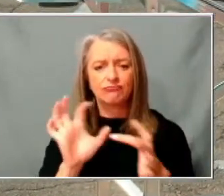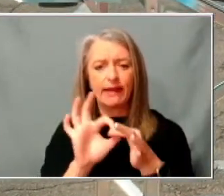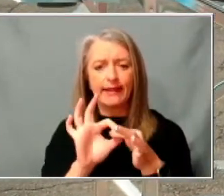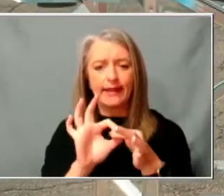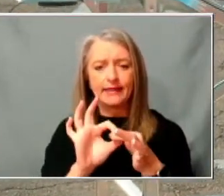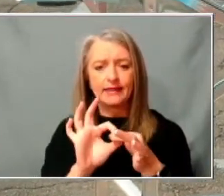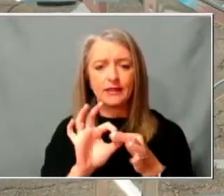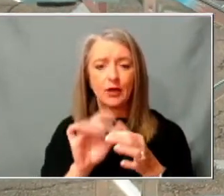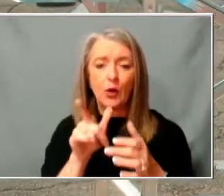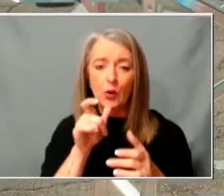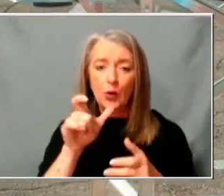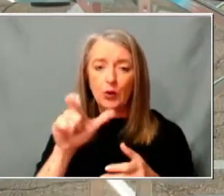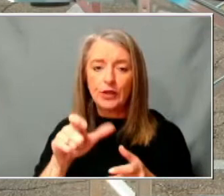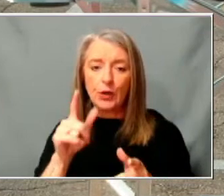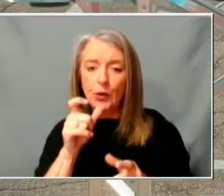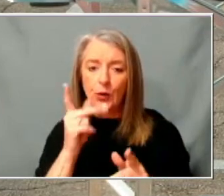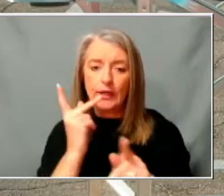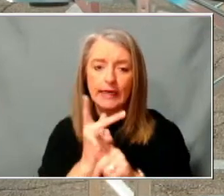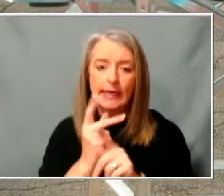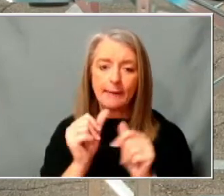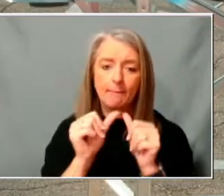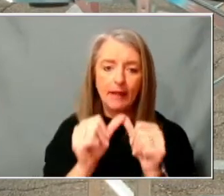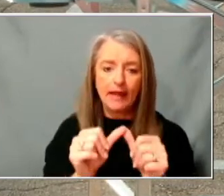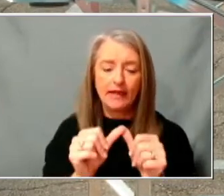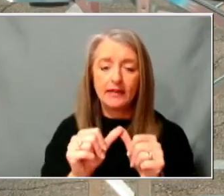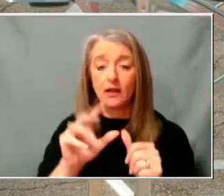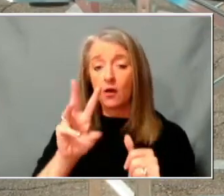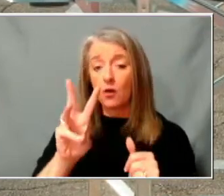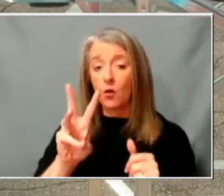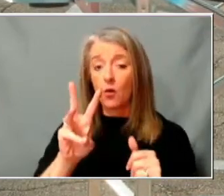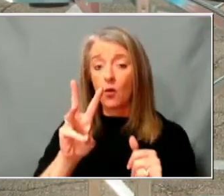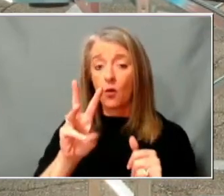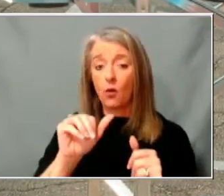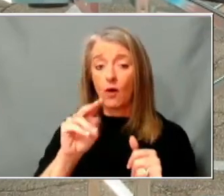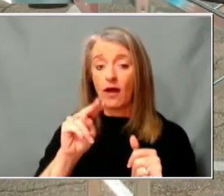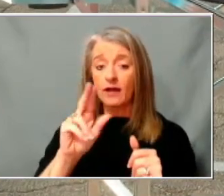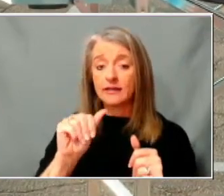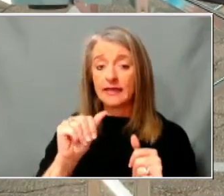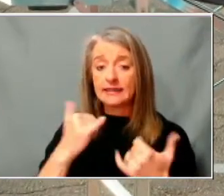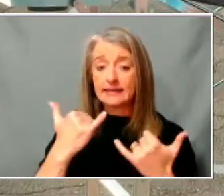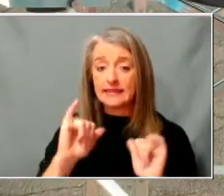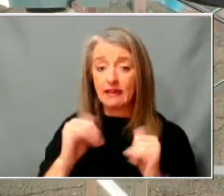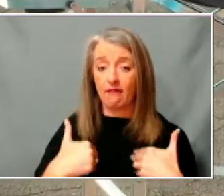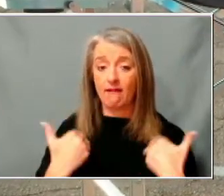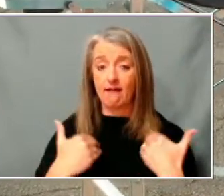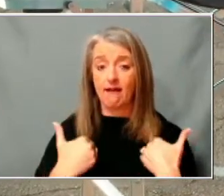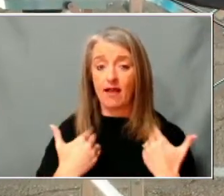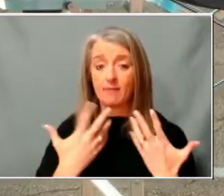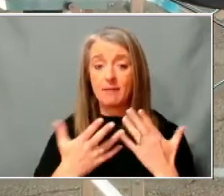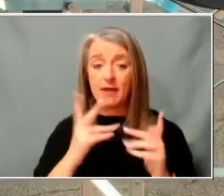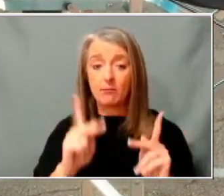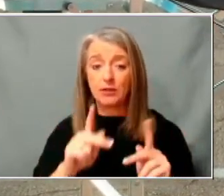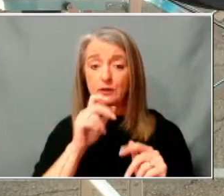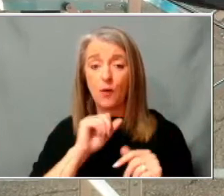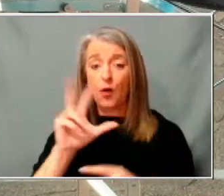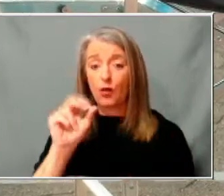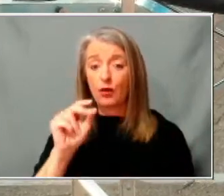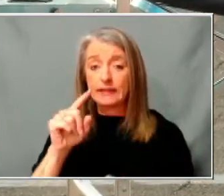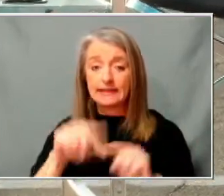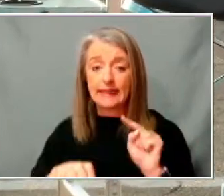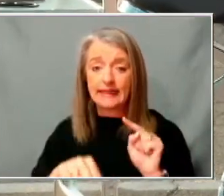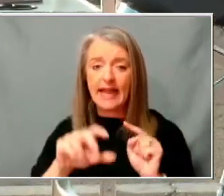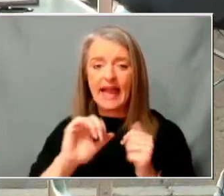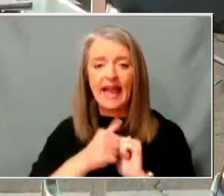playing. Is the reason Wanye is able to go forward, is it because he's young? It's something that maybe somebody in their 30s wouldn't be able to do? How much does age play a